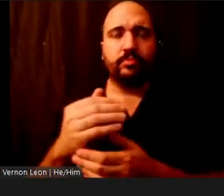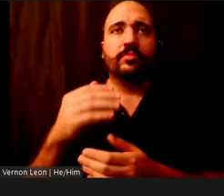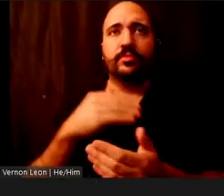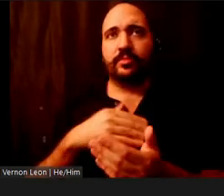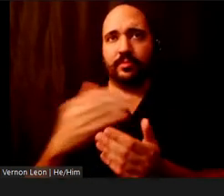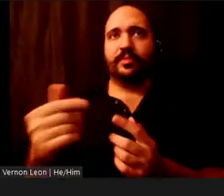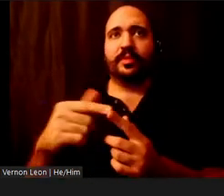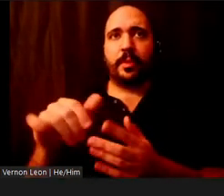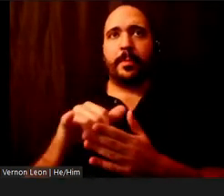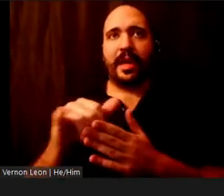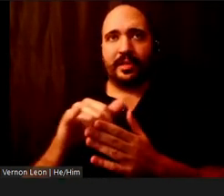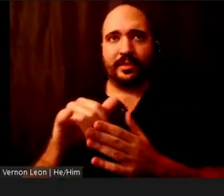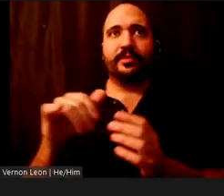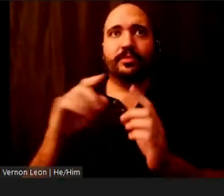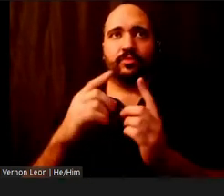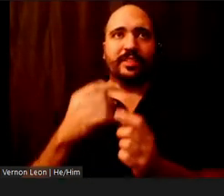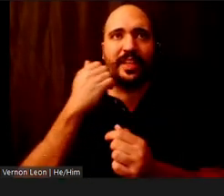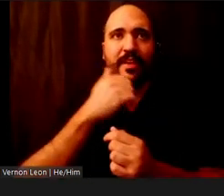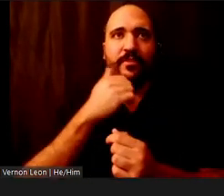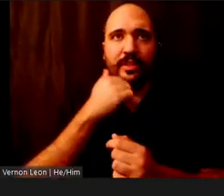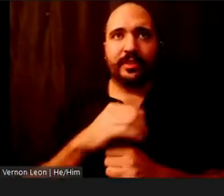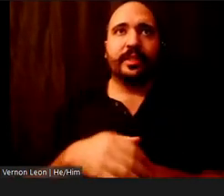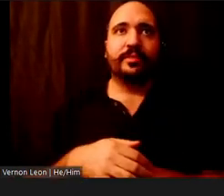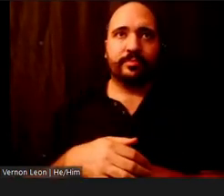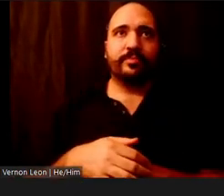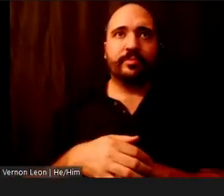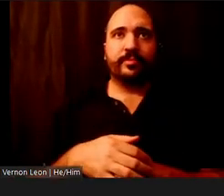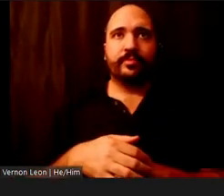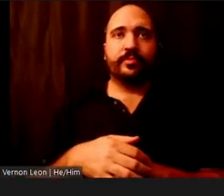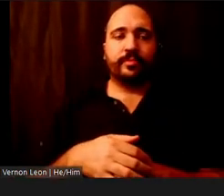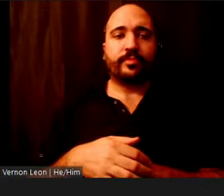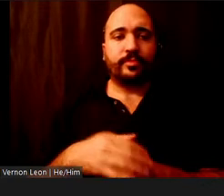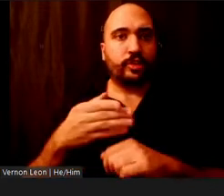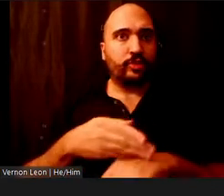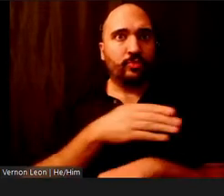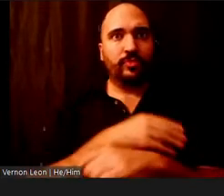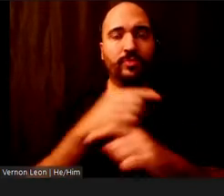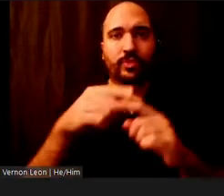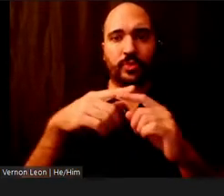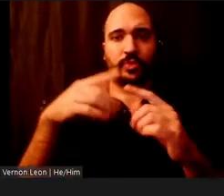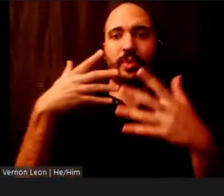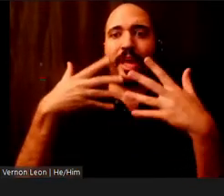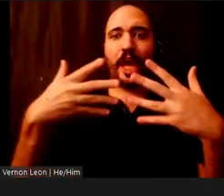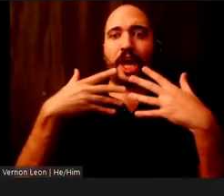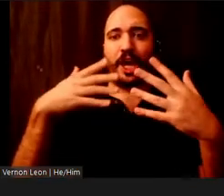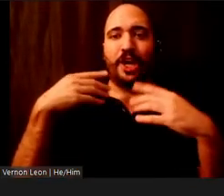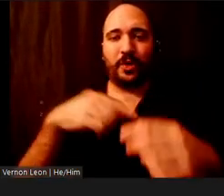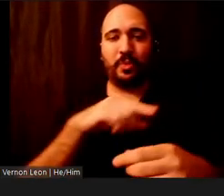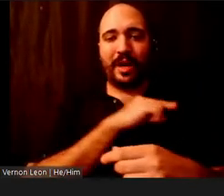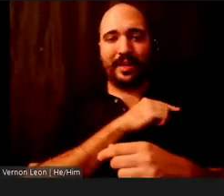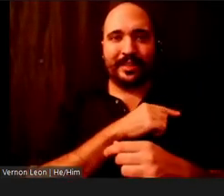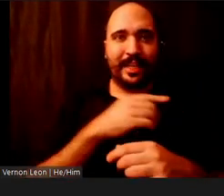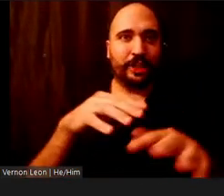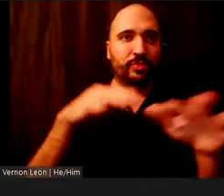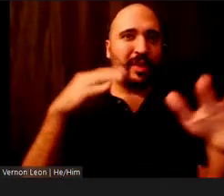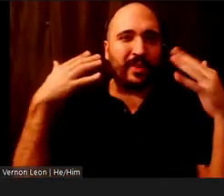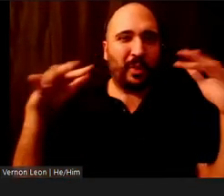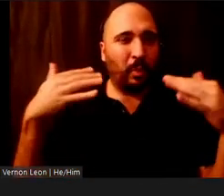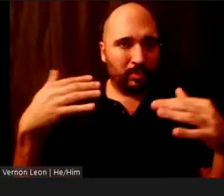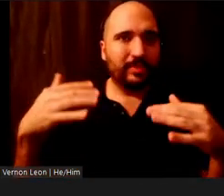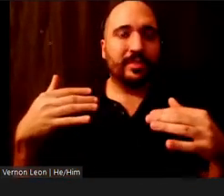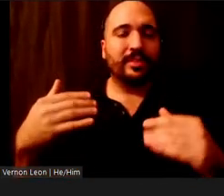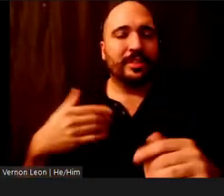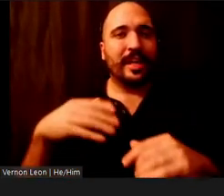each day. As a result, we anticipate improvements in air quality and traffic noise as there would be fewer vehicles, and we anticipate